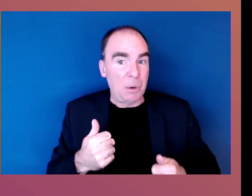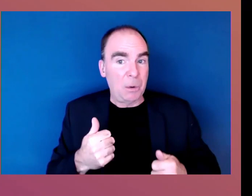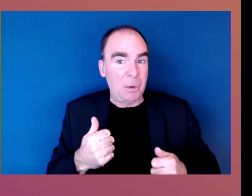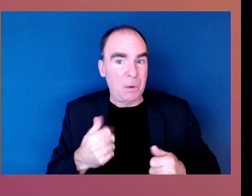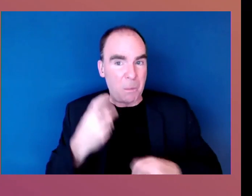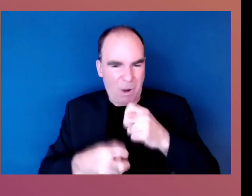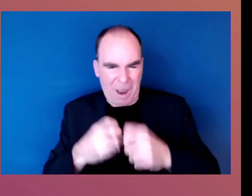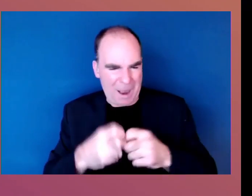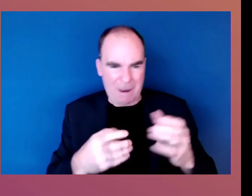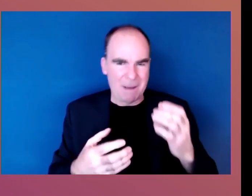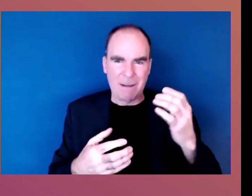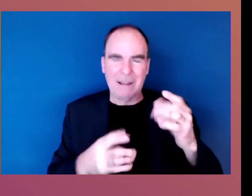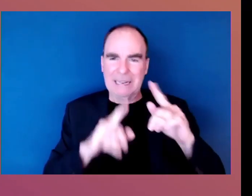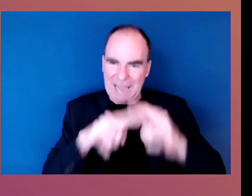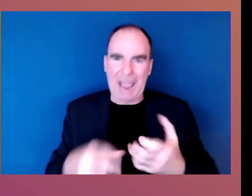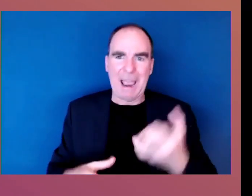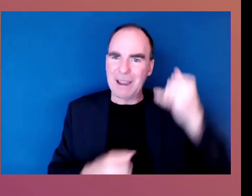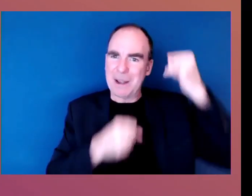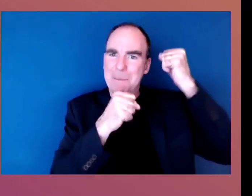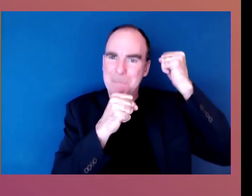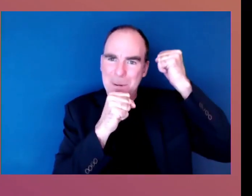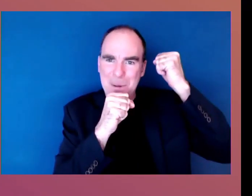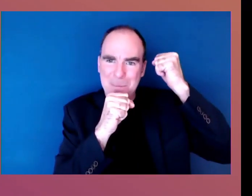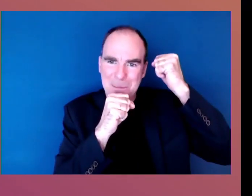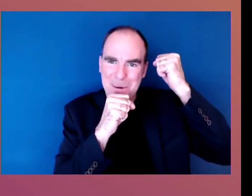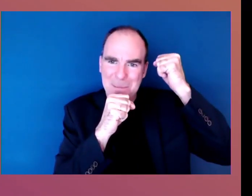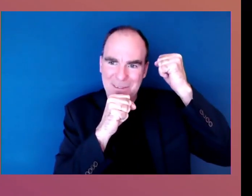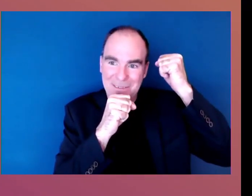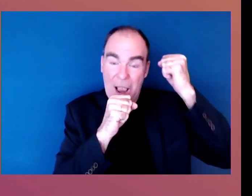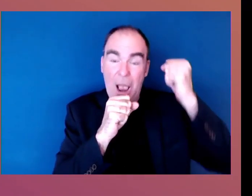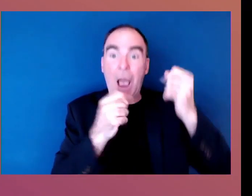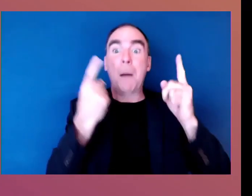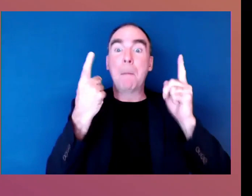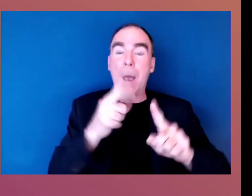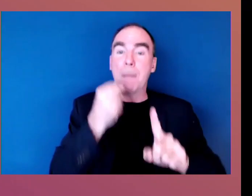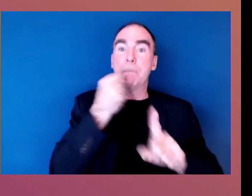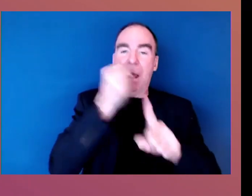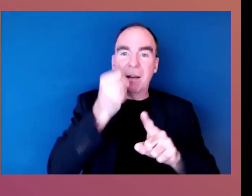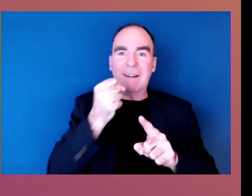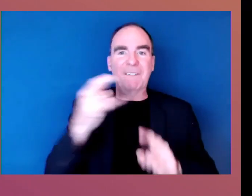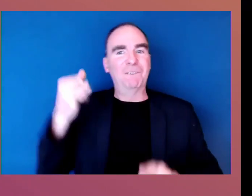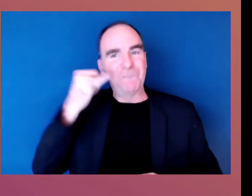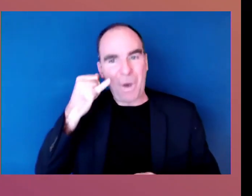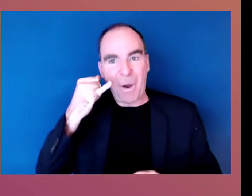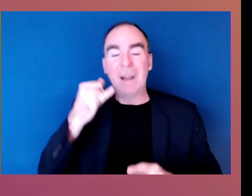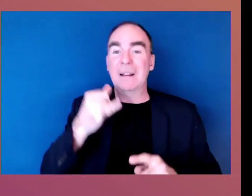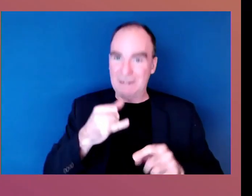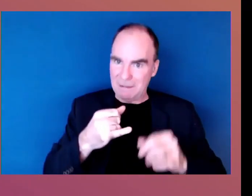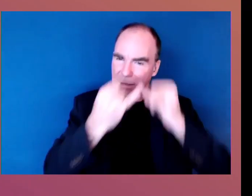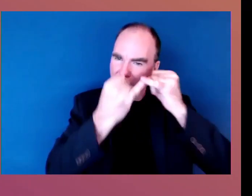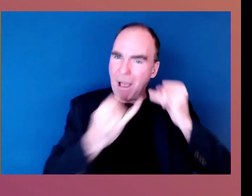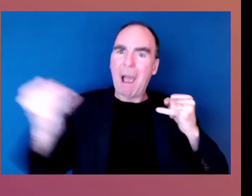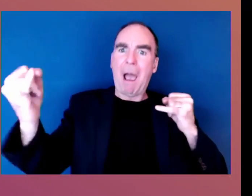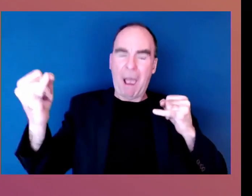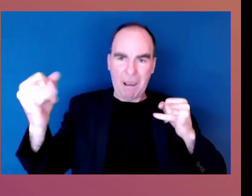disabilities. Accessibility needs nurtured voice synthesis and voice recognition technologies to